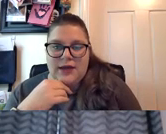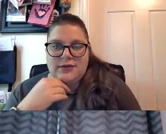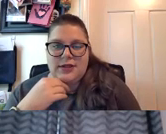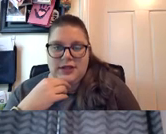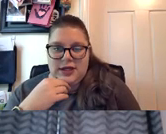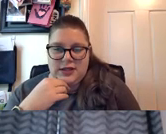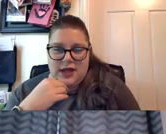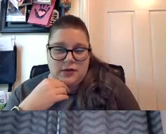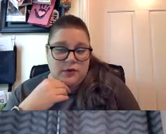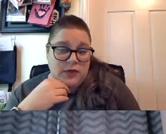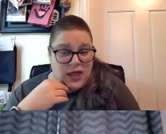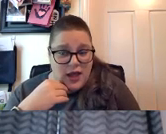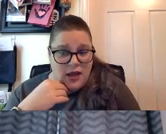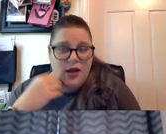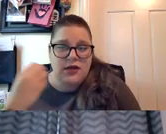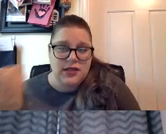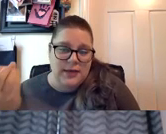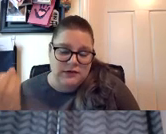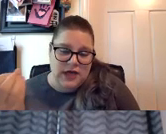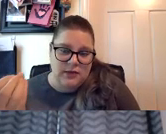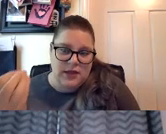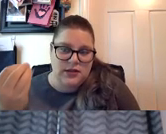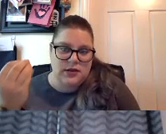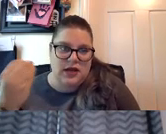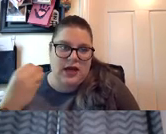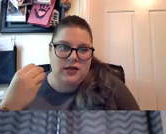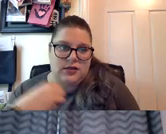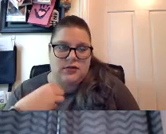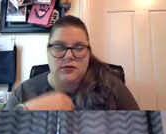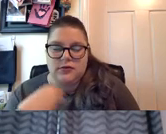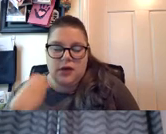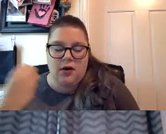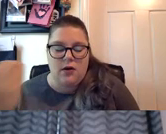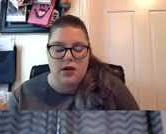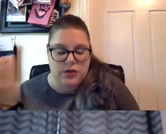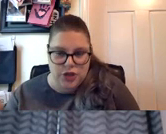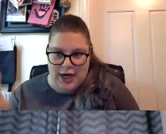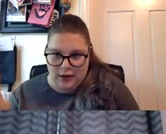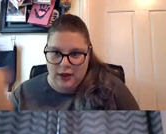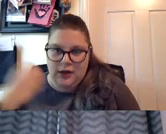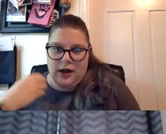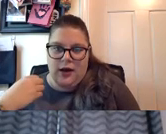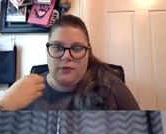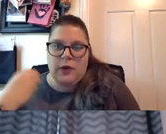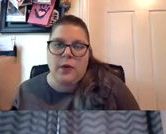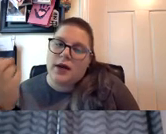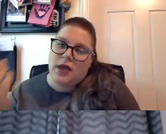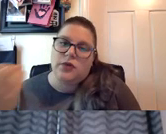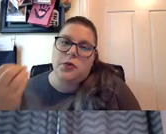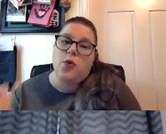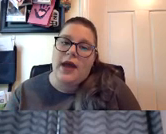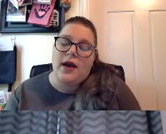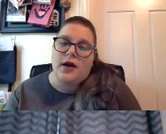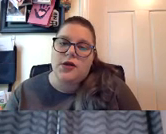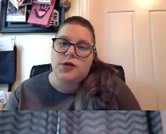to get into the details on how to remediate these types of documents. That is a whole other training. But we want to make